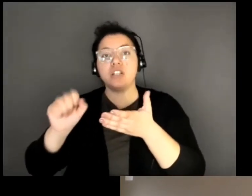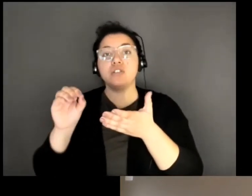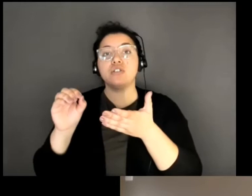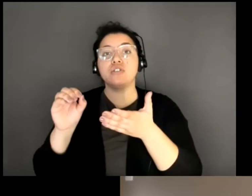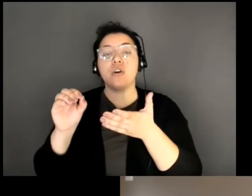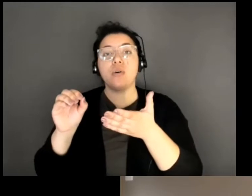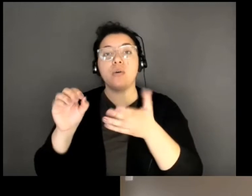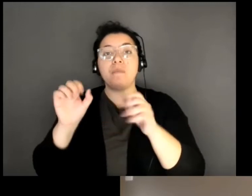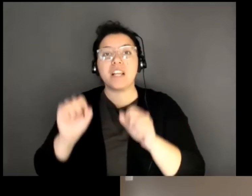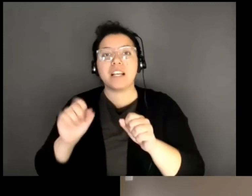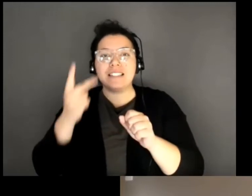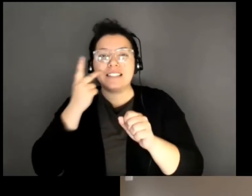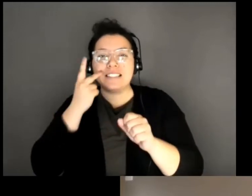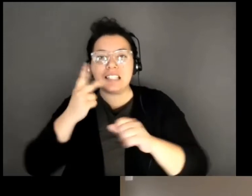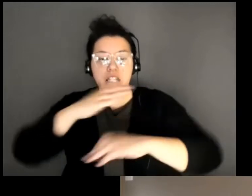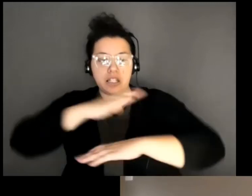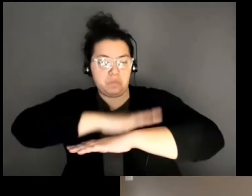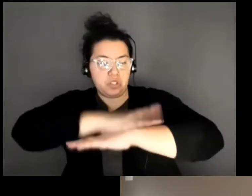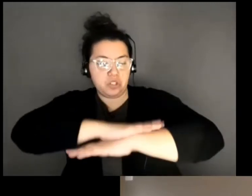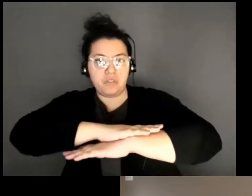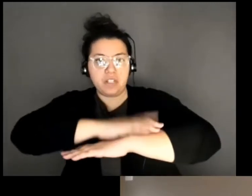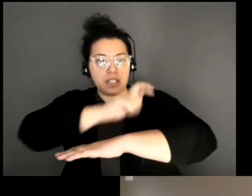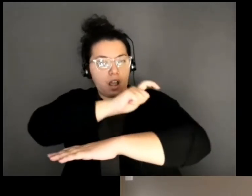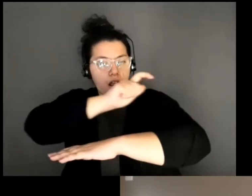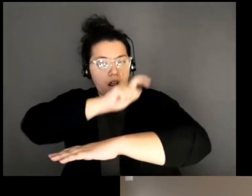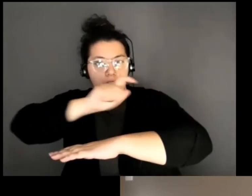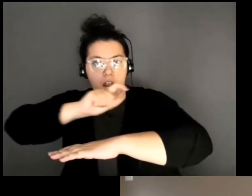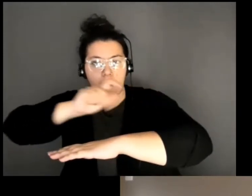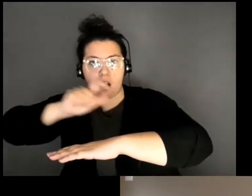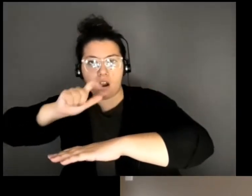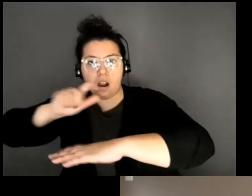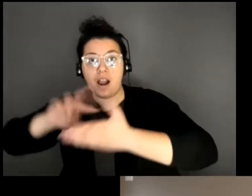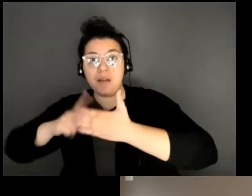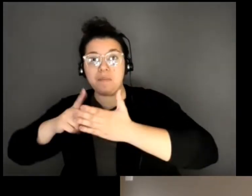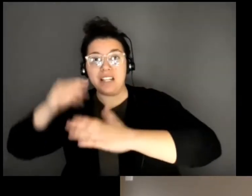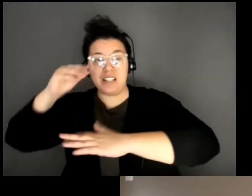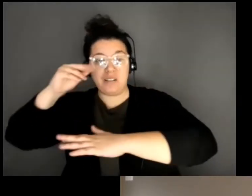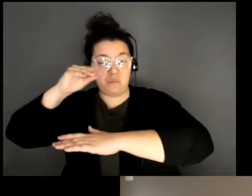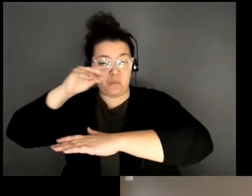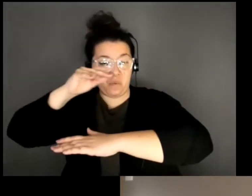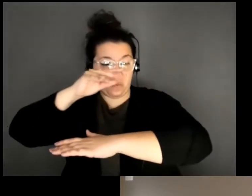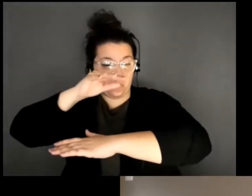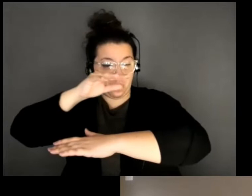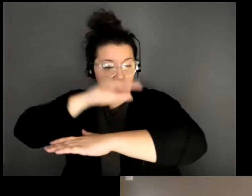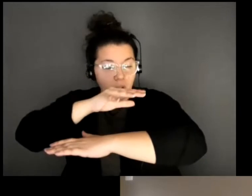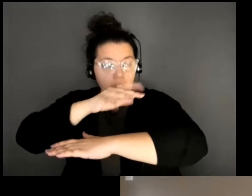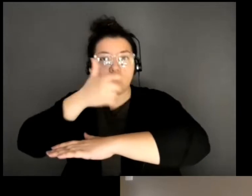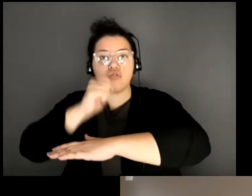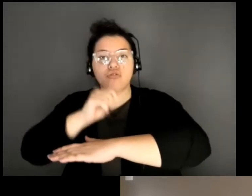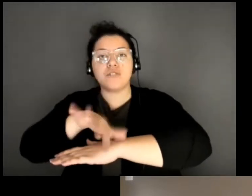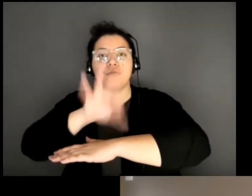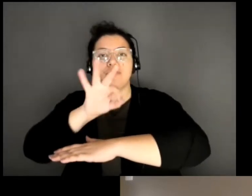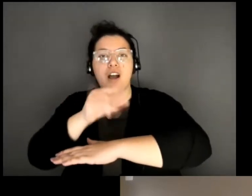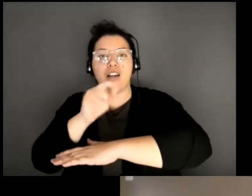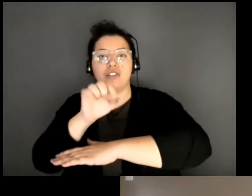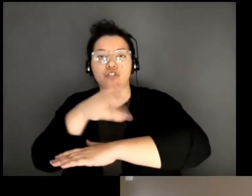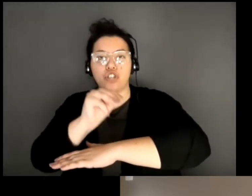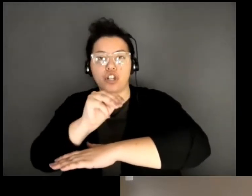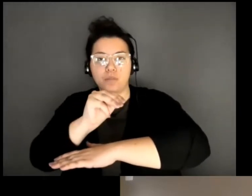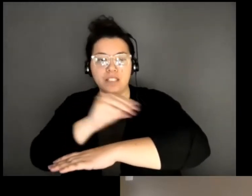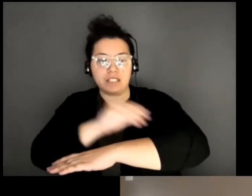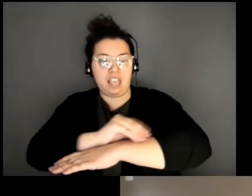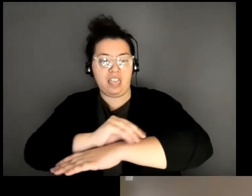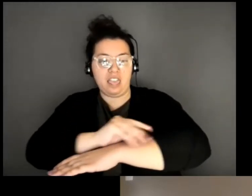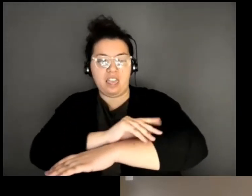environmental surface to make sure that we are seeking out germs, if you will, that need to be cleaned. So for example,